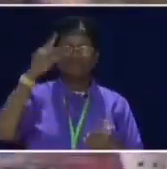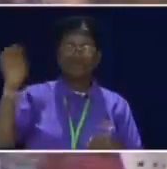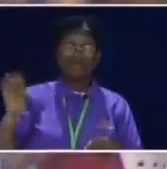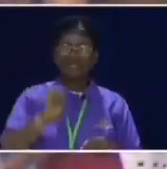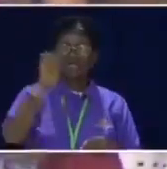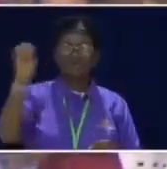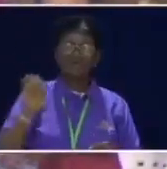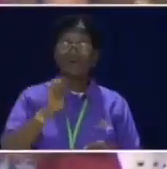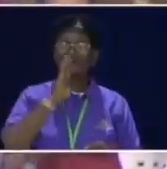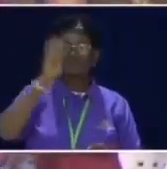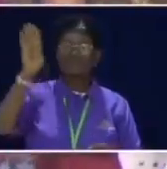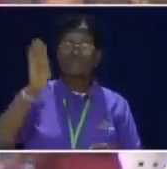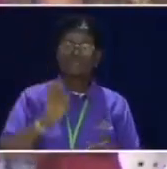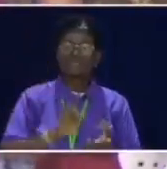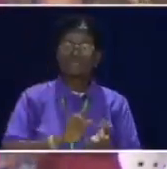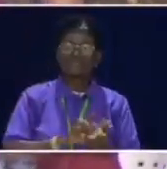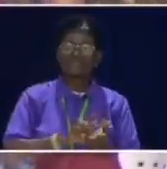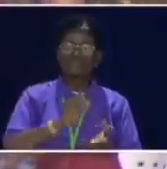glorified.